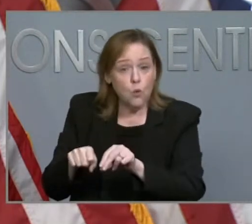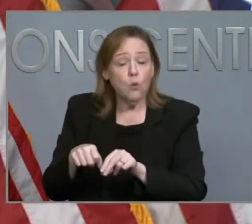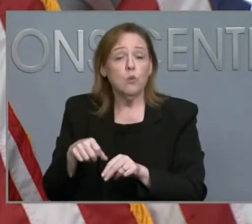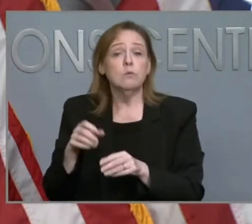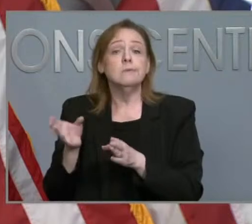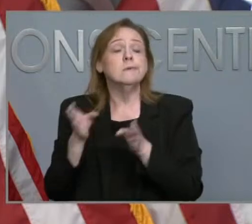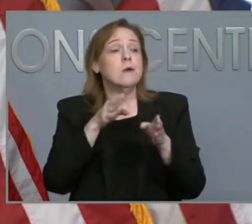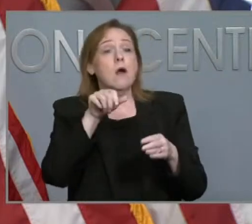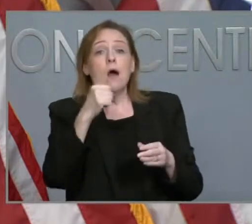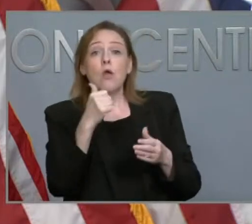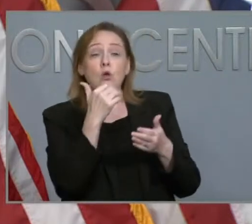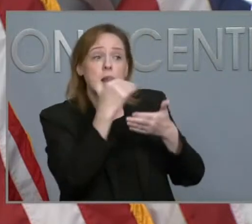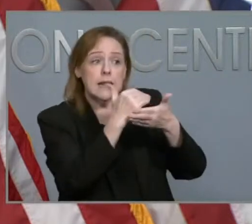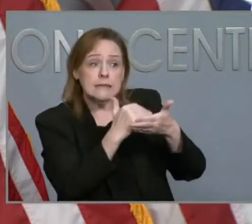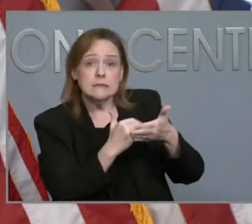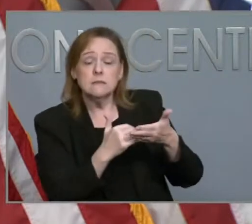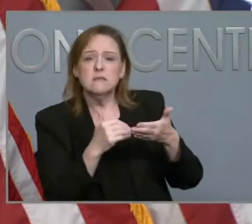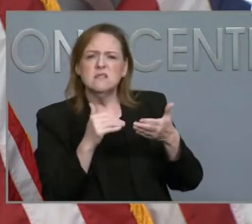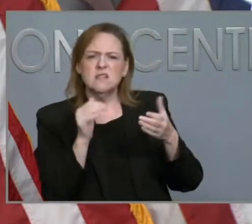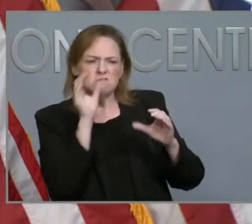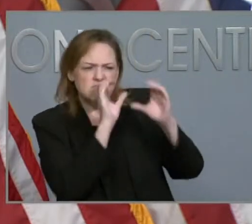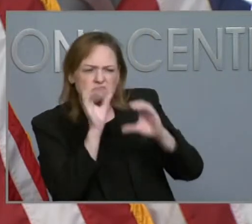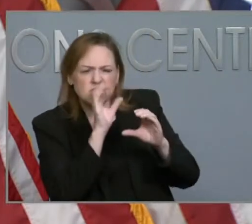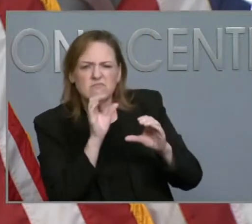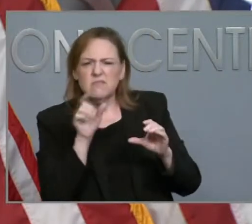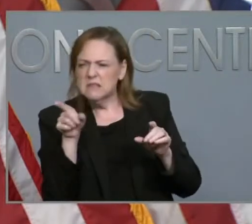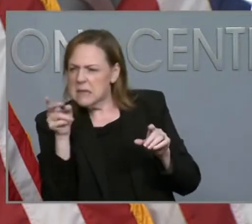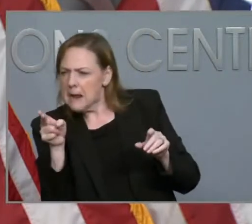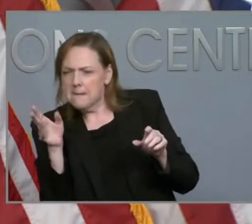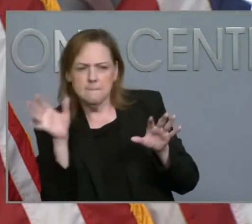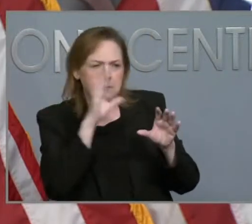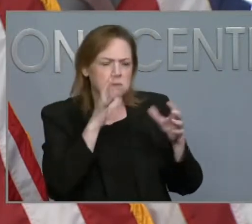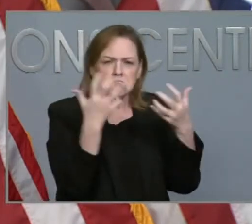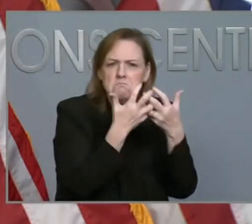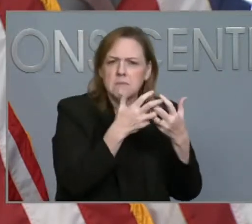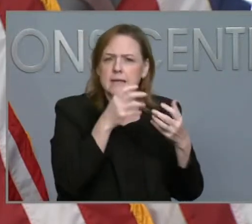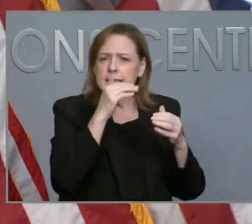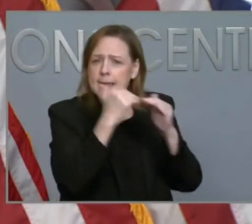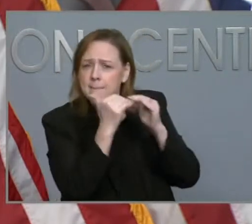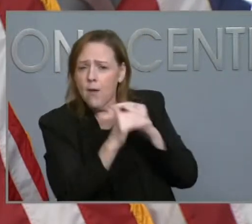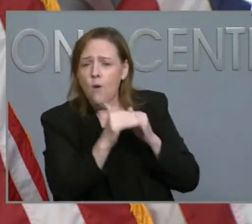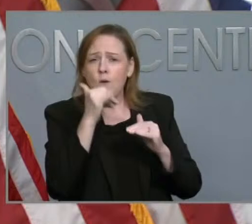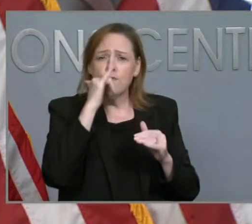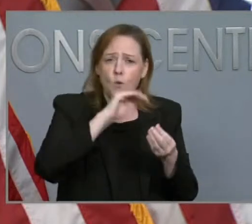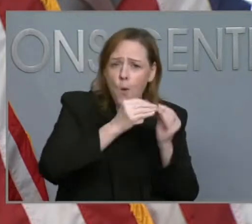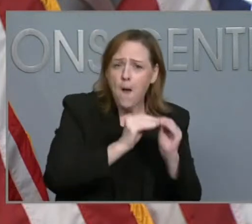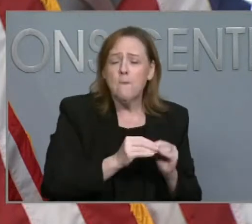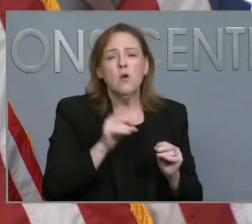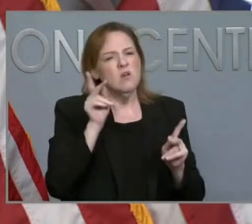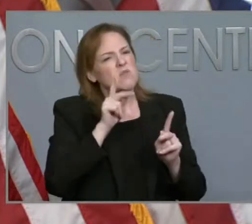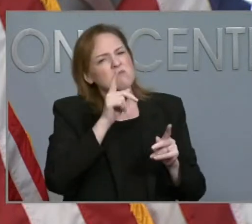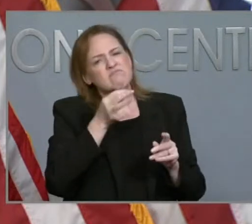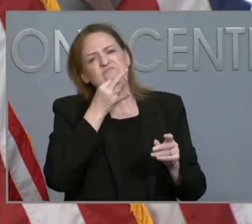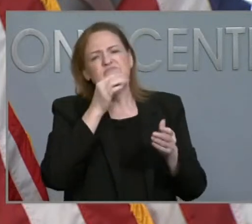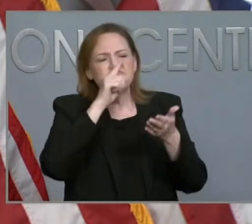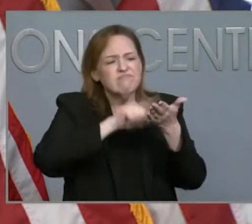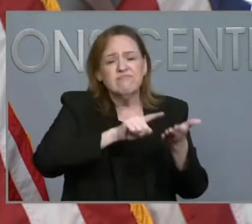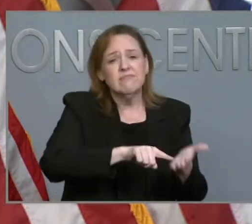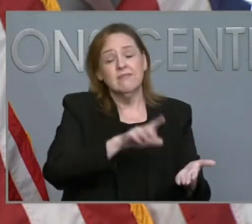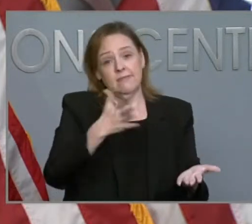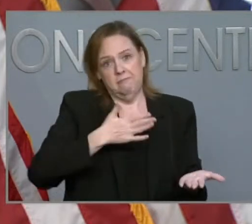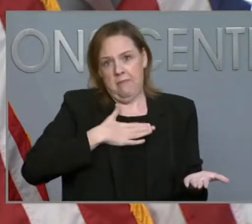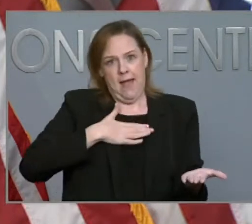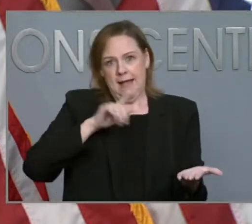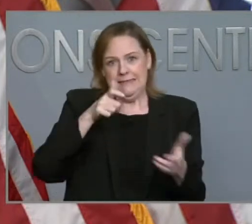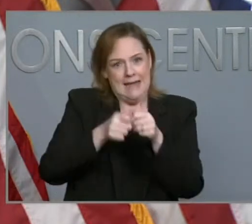try to get as close a match to phone numbers and emails and things like that. And so, yes, my mailbox, my inbox, my